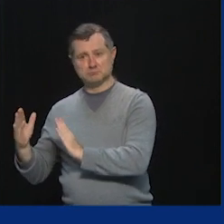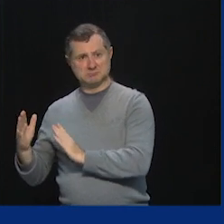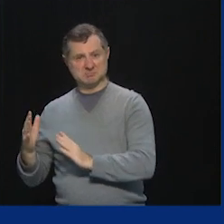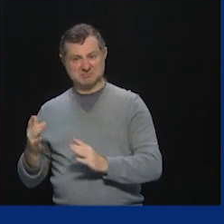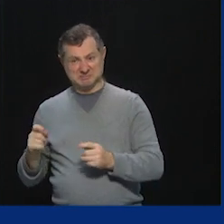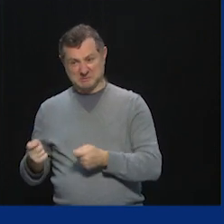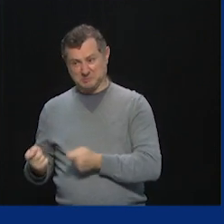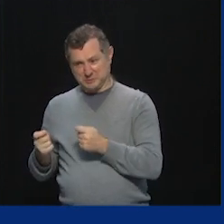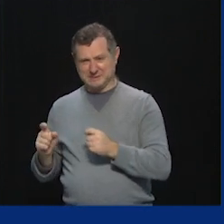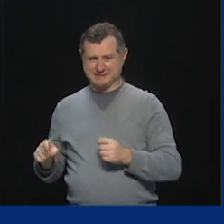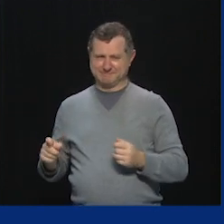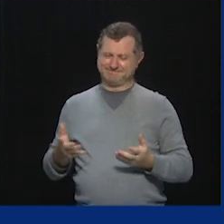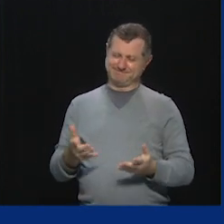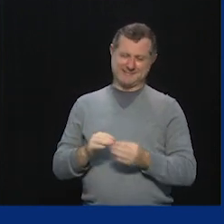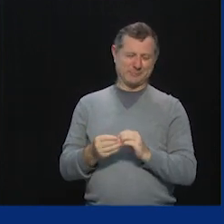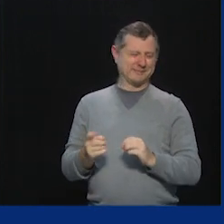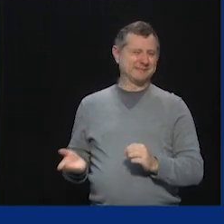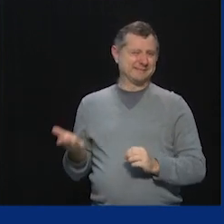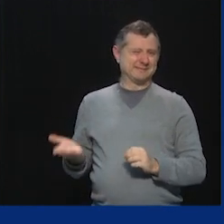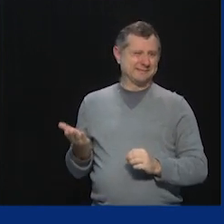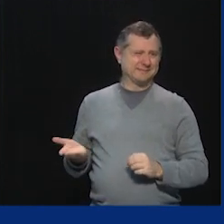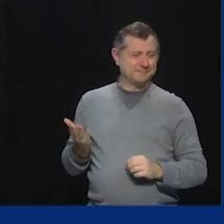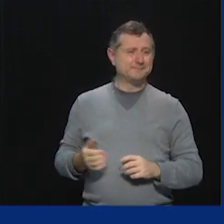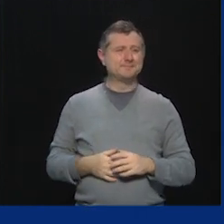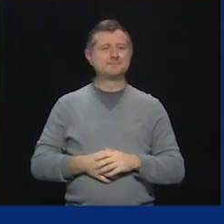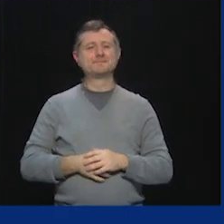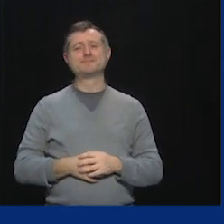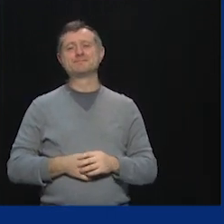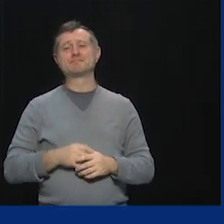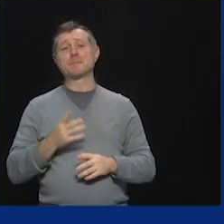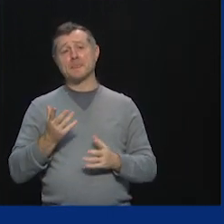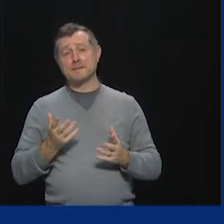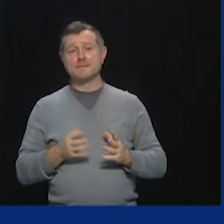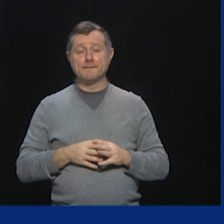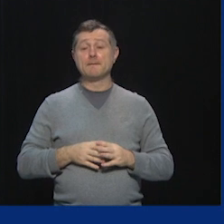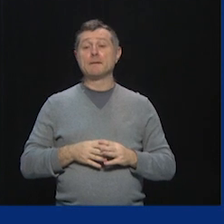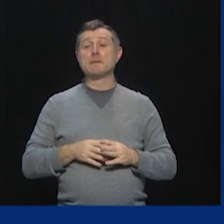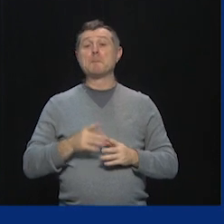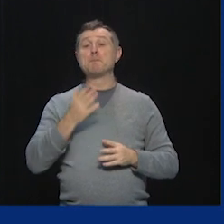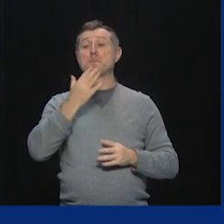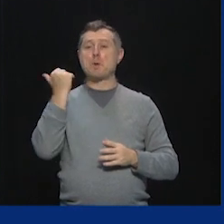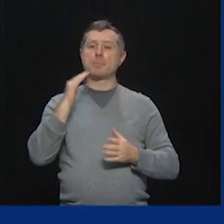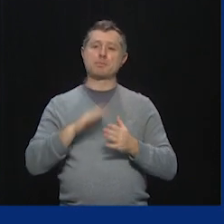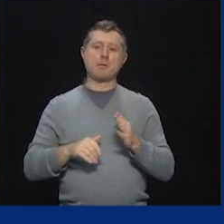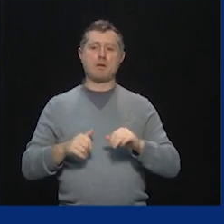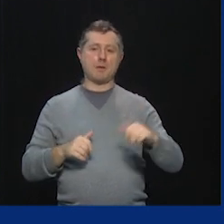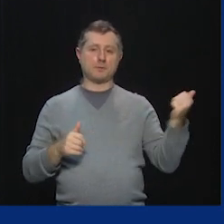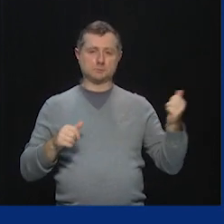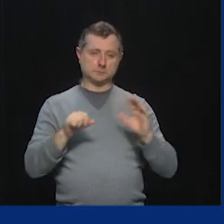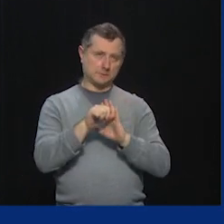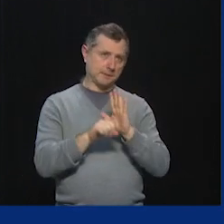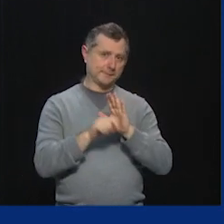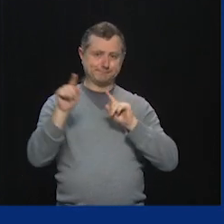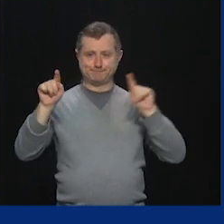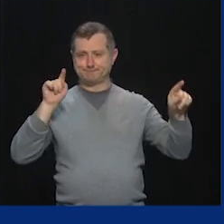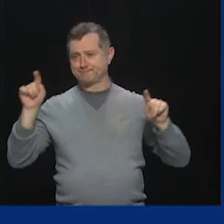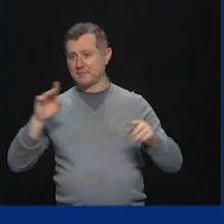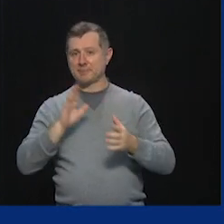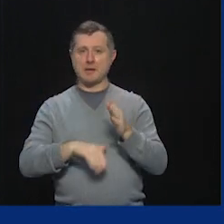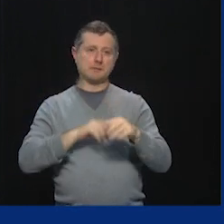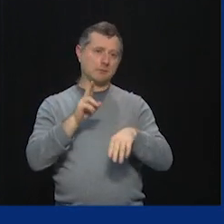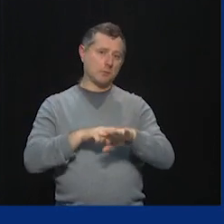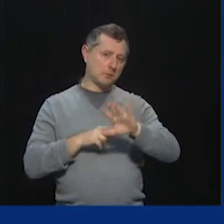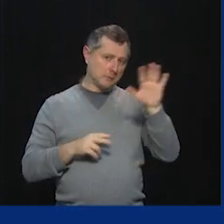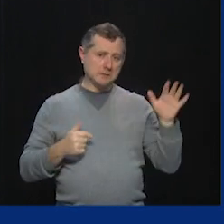Trend line of vaccinations, we're better than the nation, we're better than large states, but I'm very competitive. I like to be number 1 in